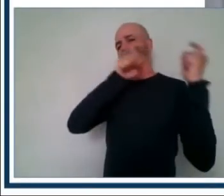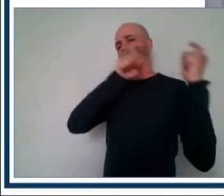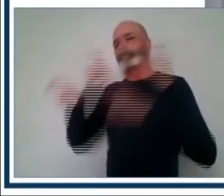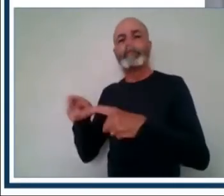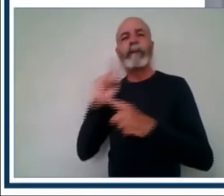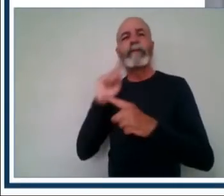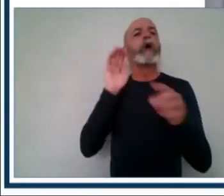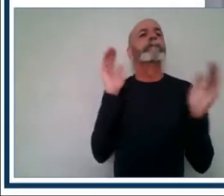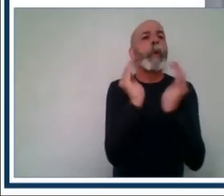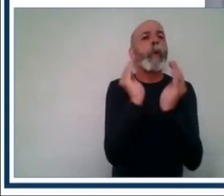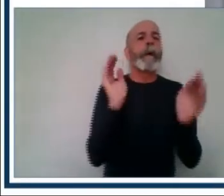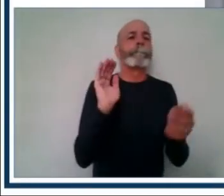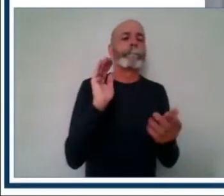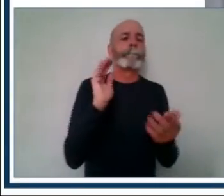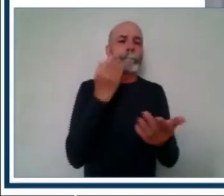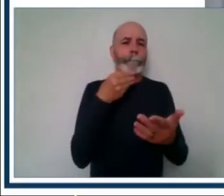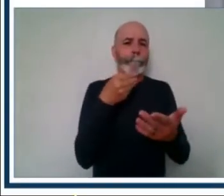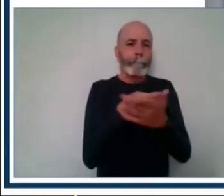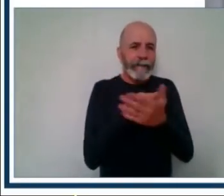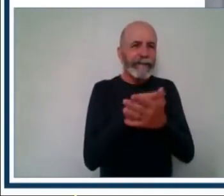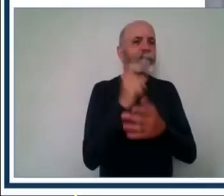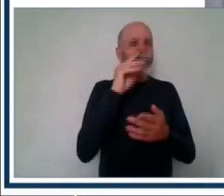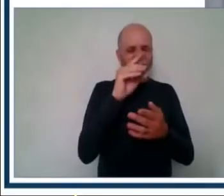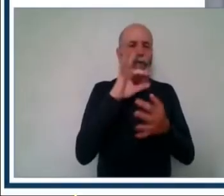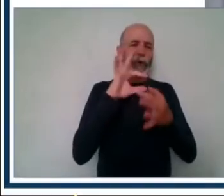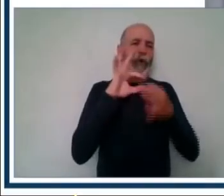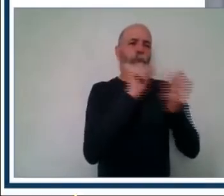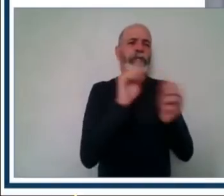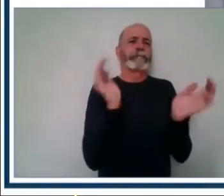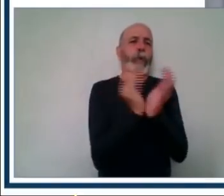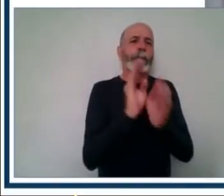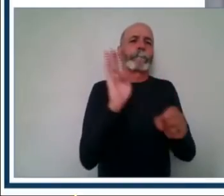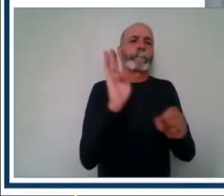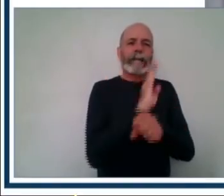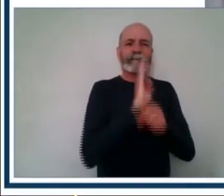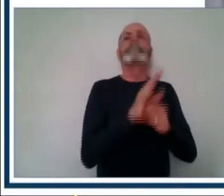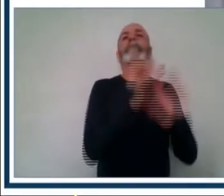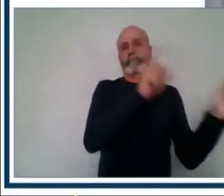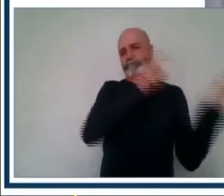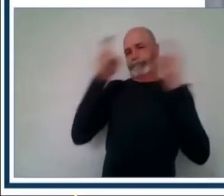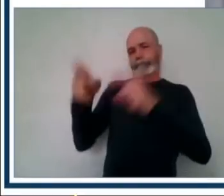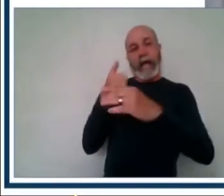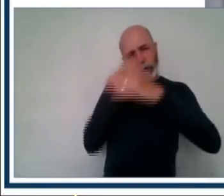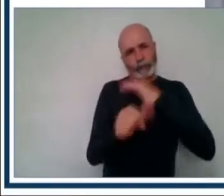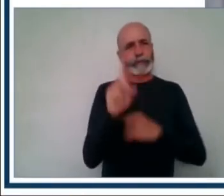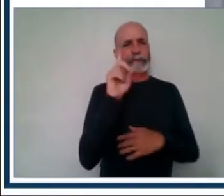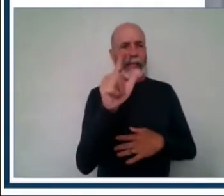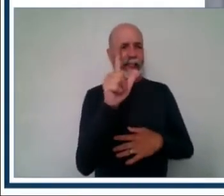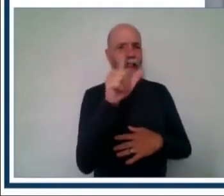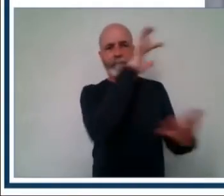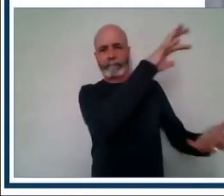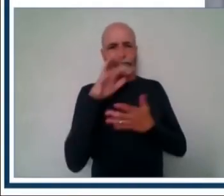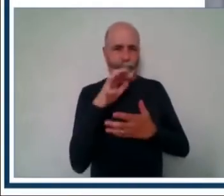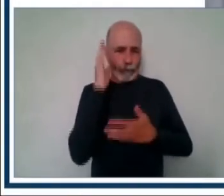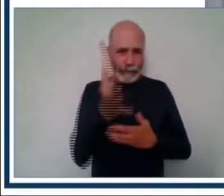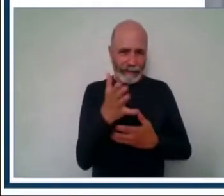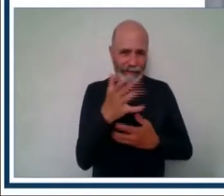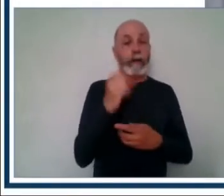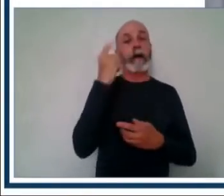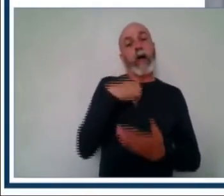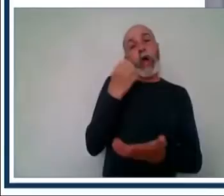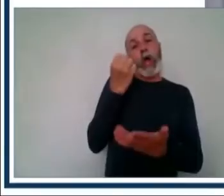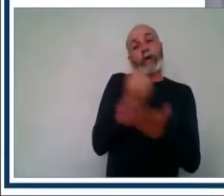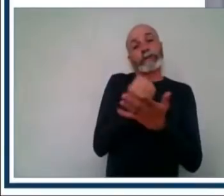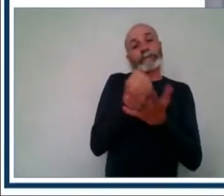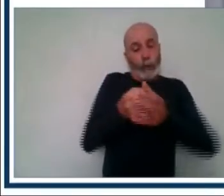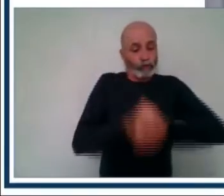through Dalhousie. I've spoke to the Minister of Inclusive Economic Growth today to say that we need to make sure